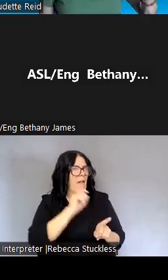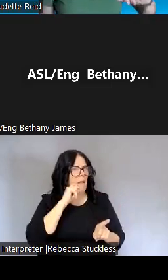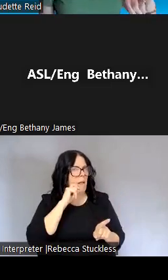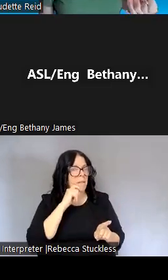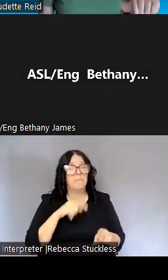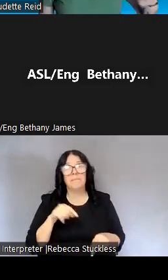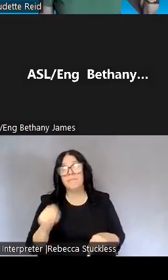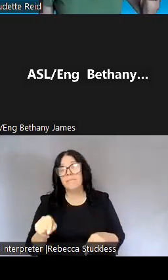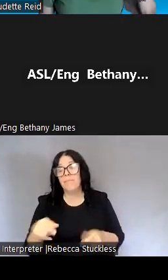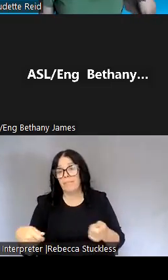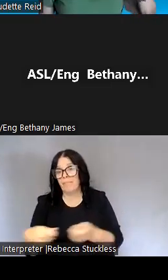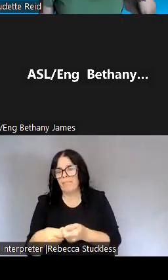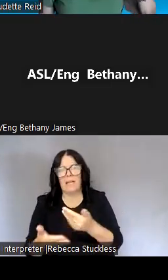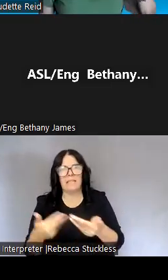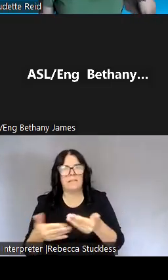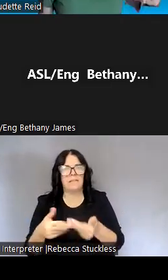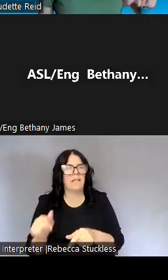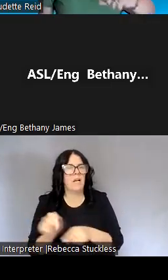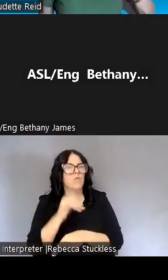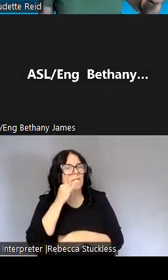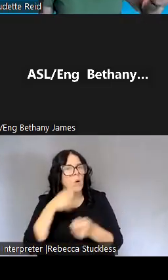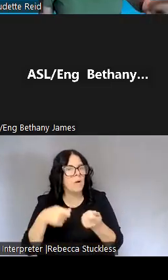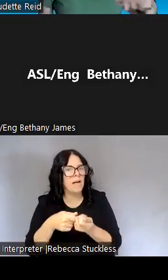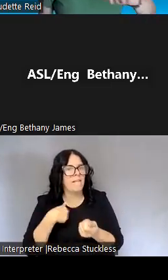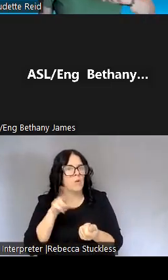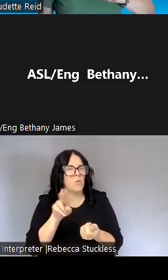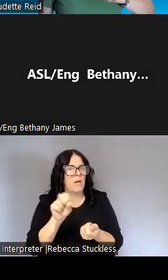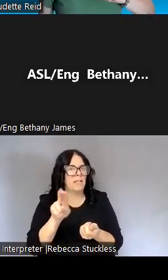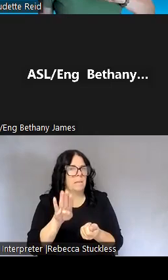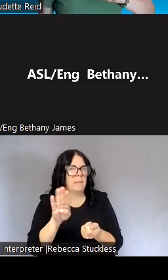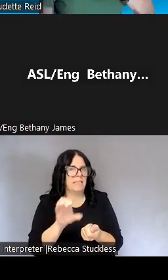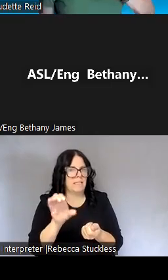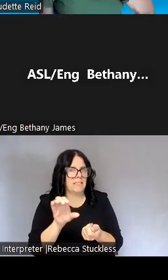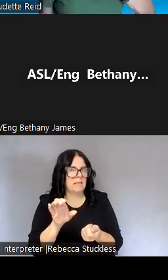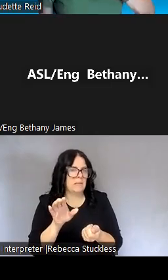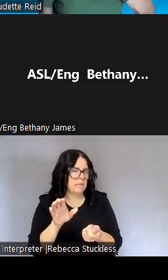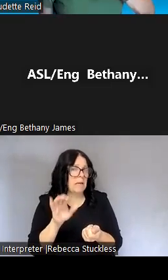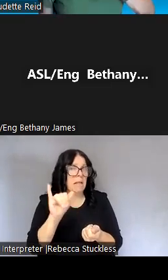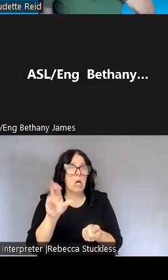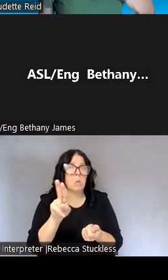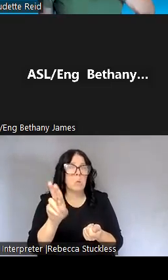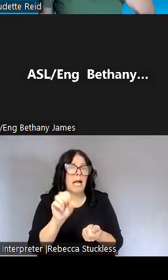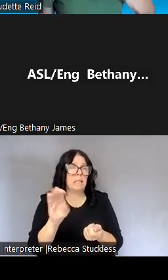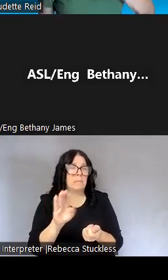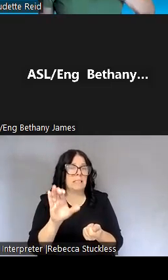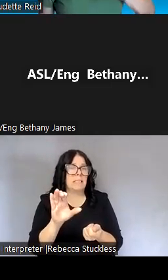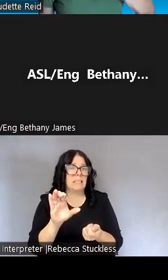use Bluetooth. And the USB-C plug is something that's used pretty broadly with lots of